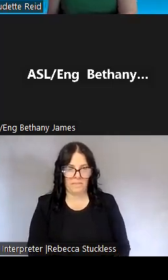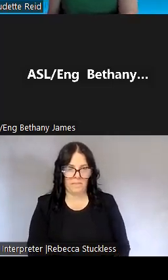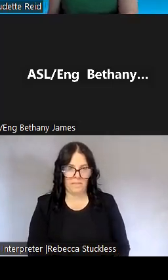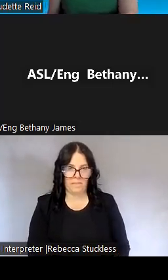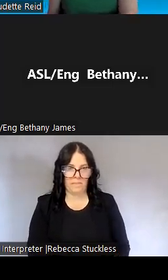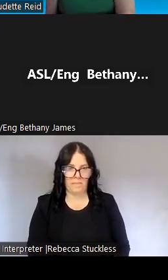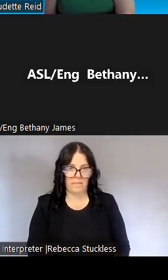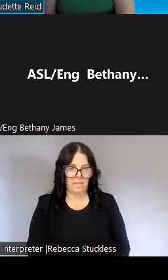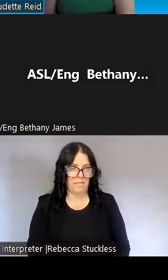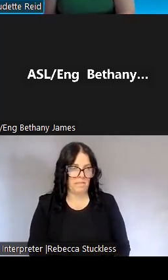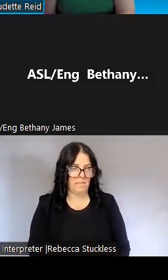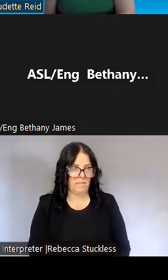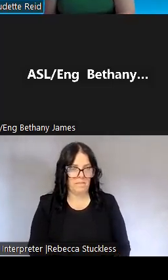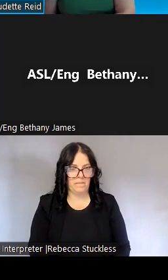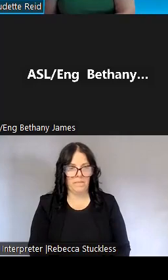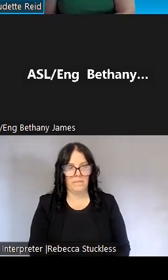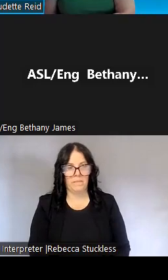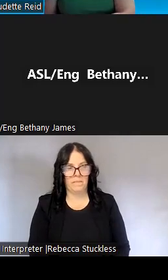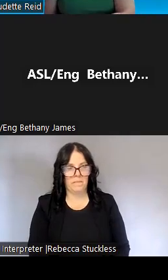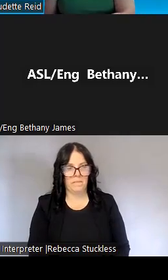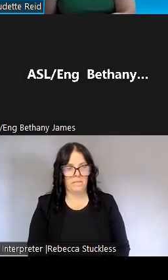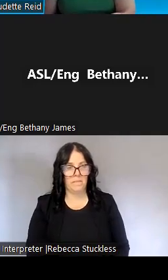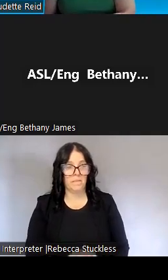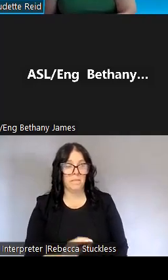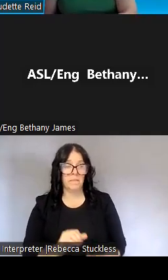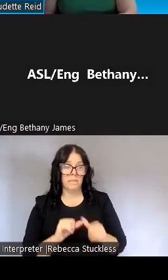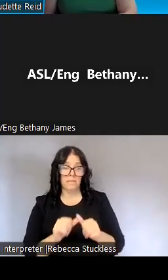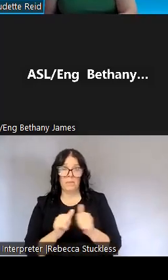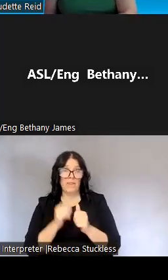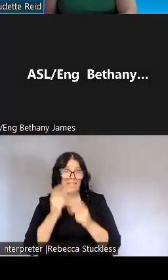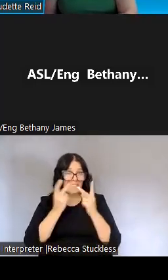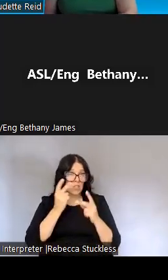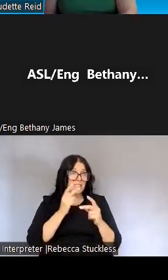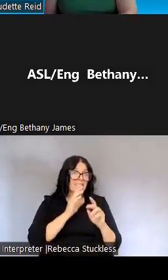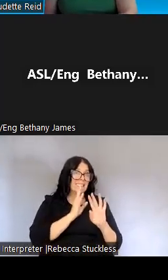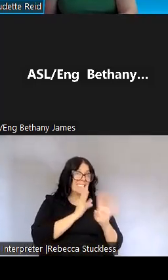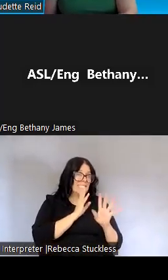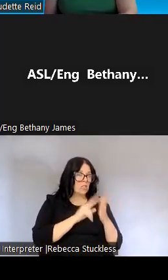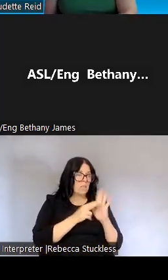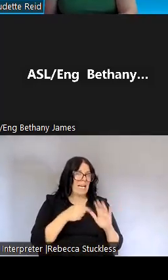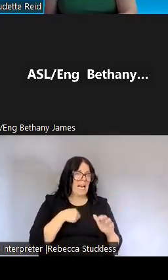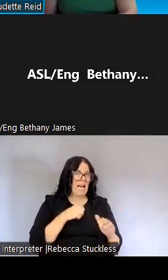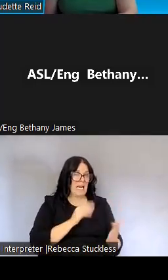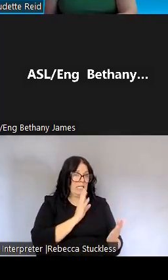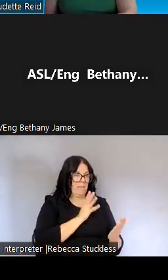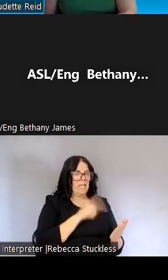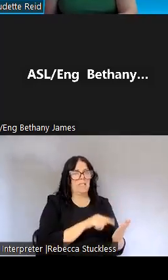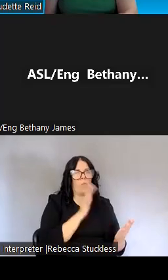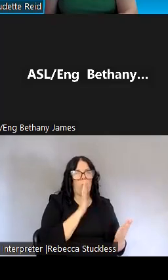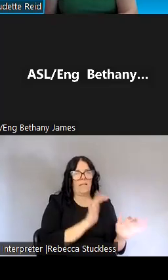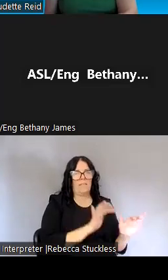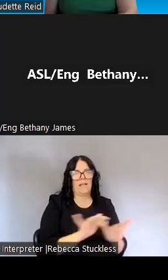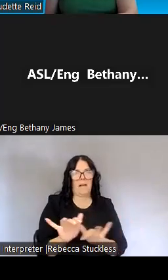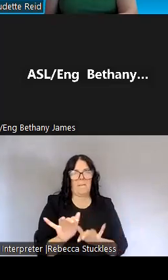Continuing on with vision, dictation lets you type by speaking, and it You tap